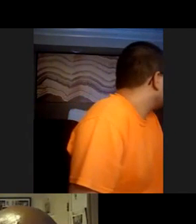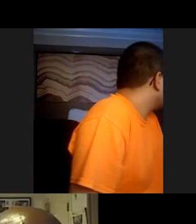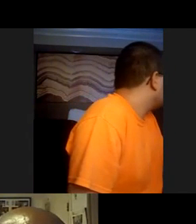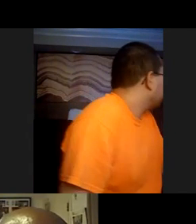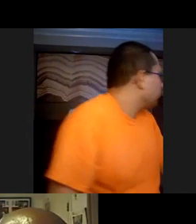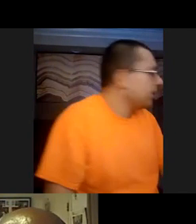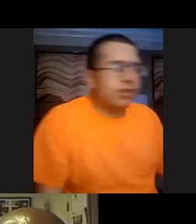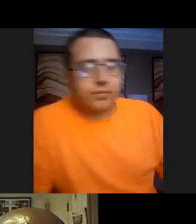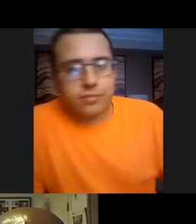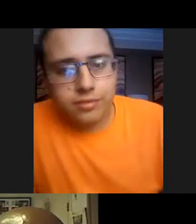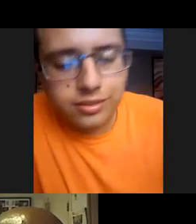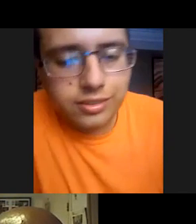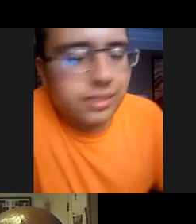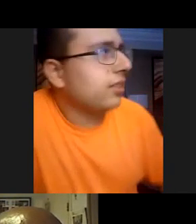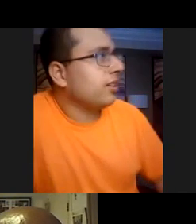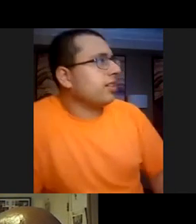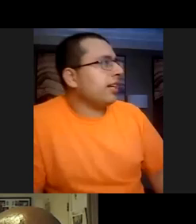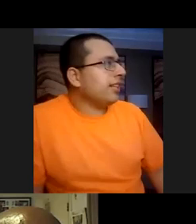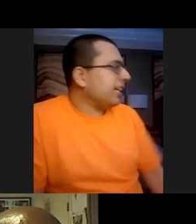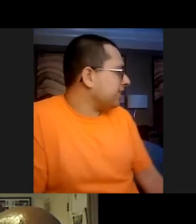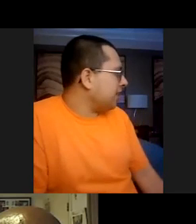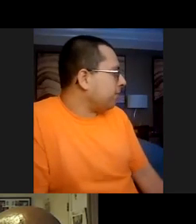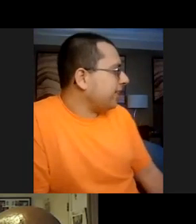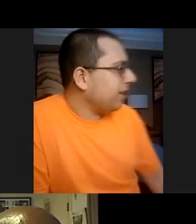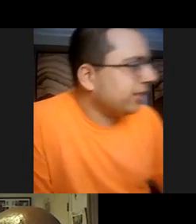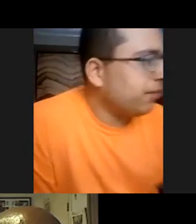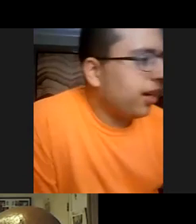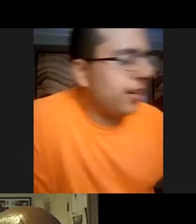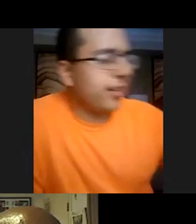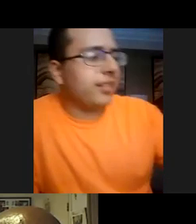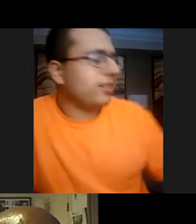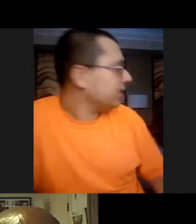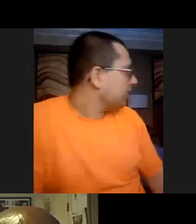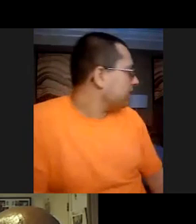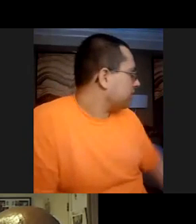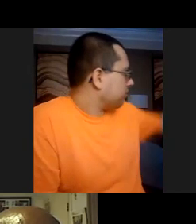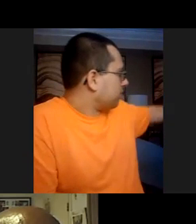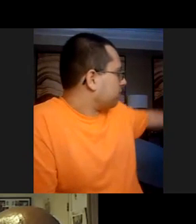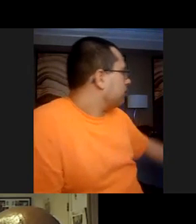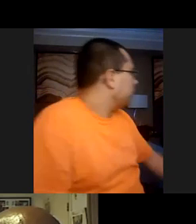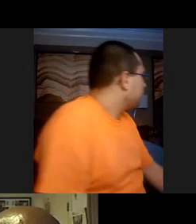somebody. Turn it down, John. That's not my team. It's not mine.